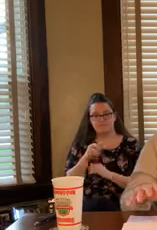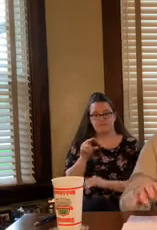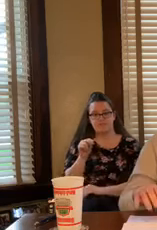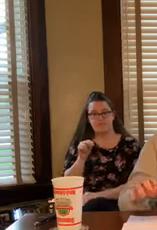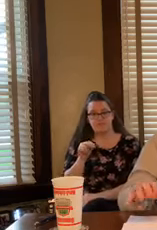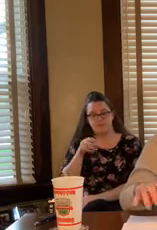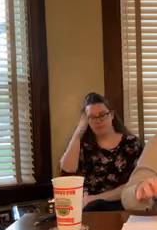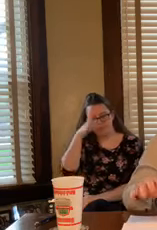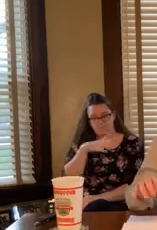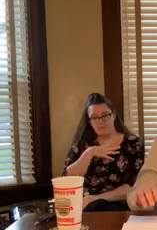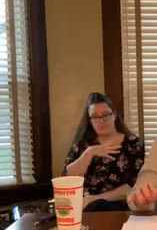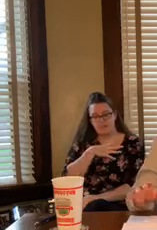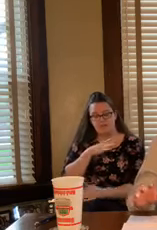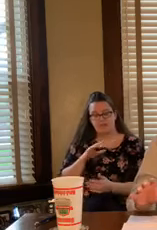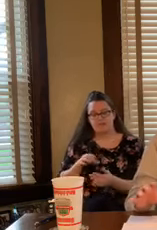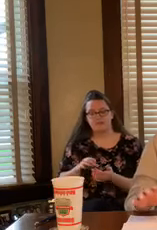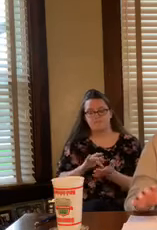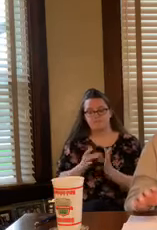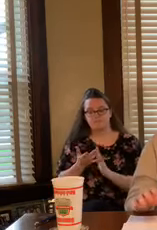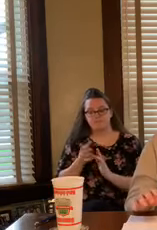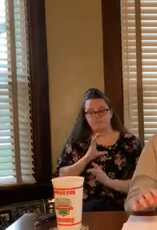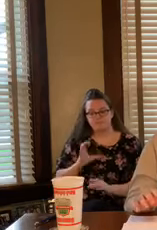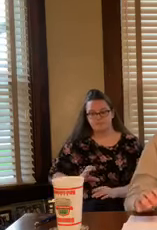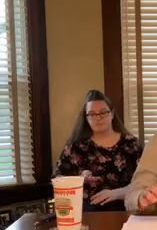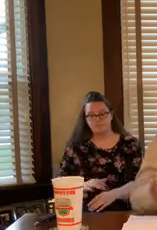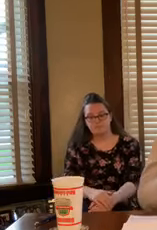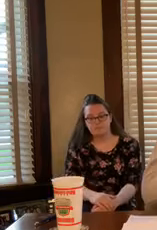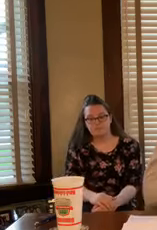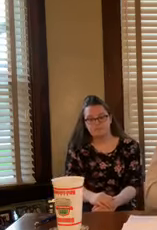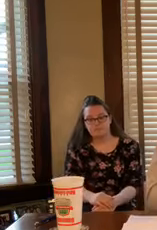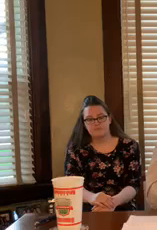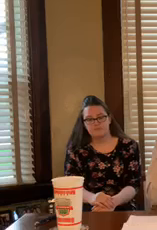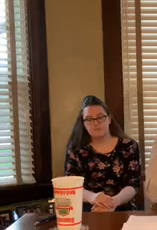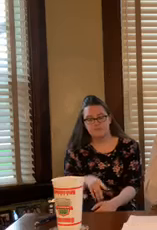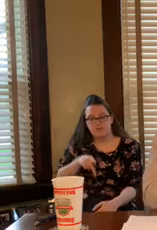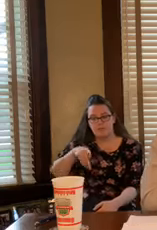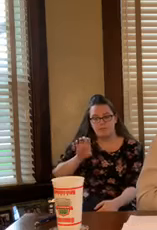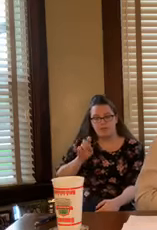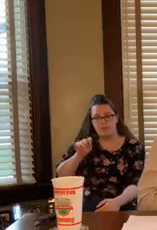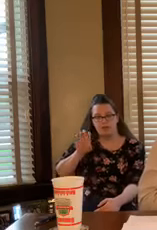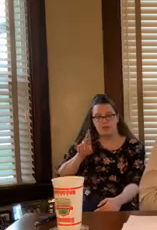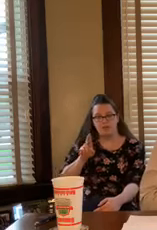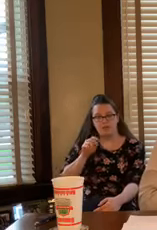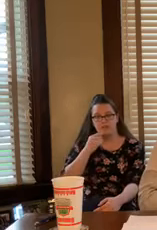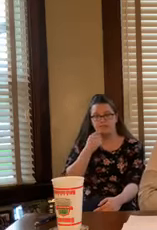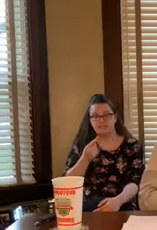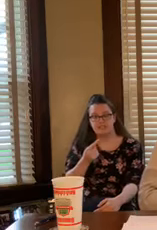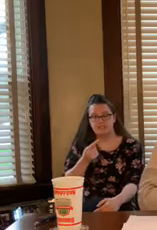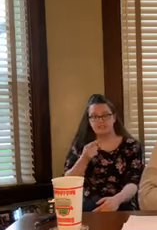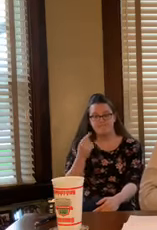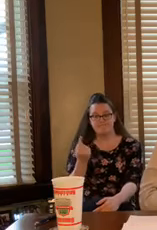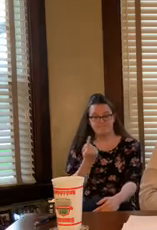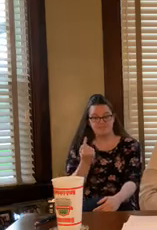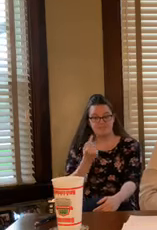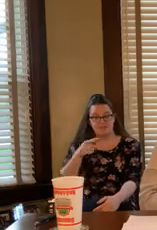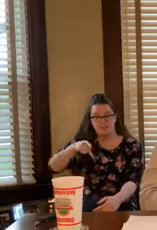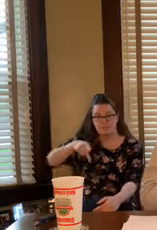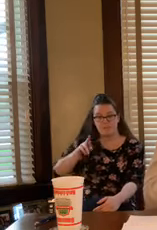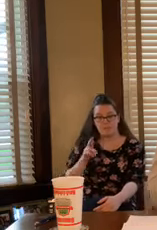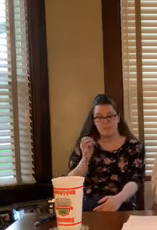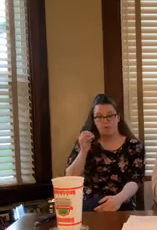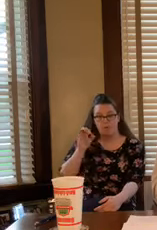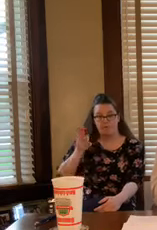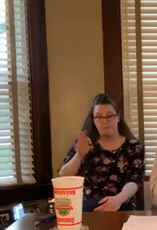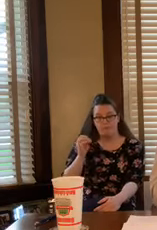a lot in these scriptures, and I want to move quickly, but I want to get to a point. Peter stands up and says something profound in verse